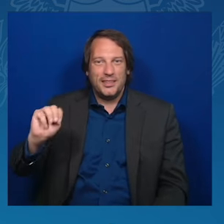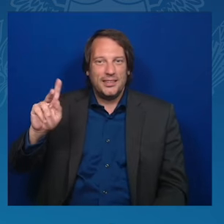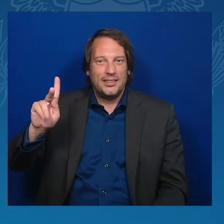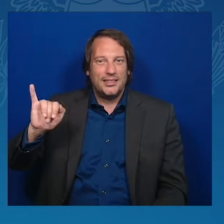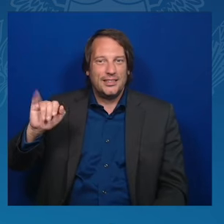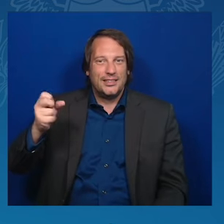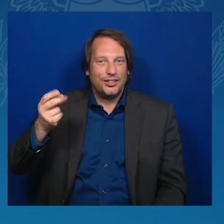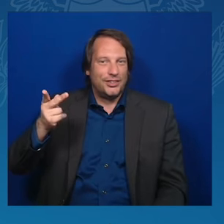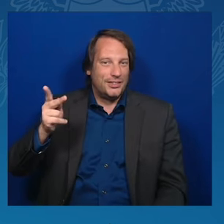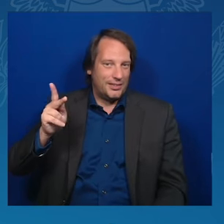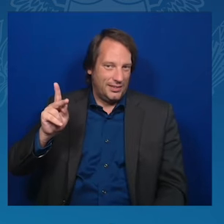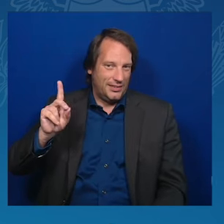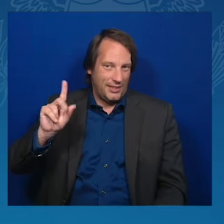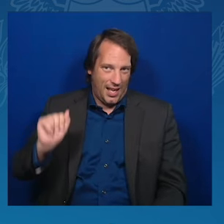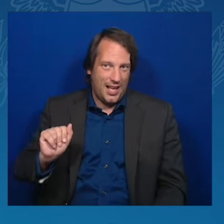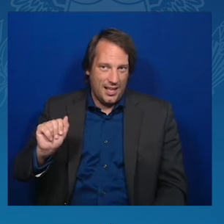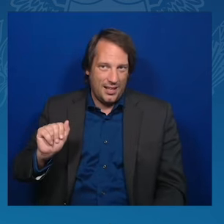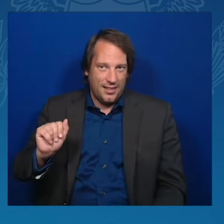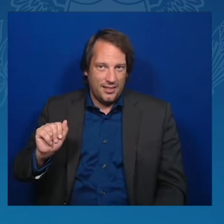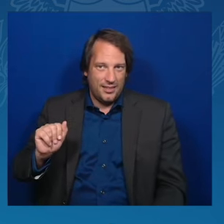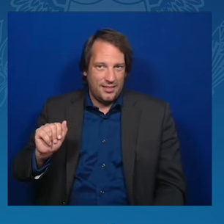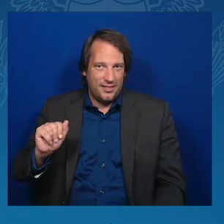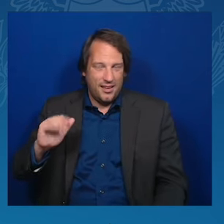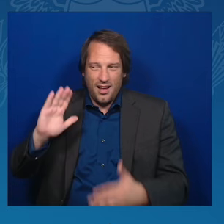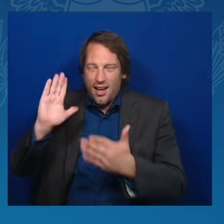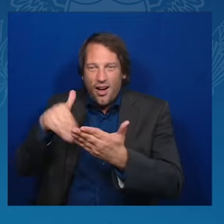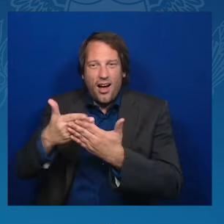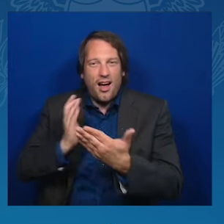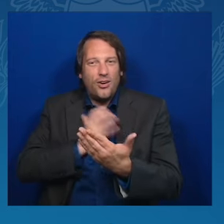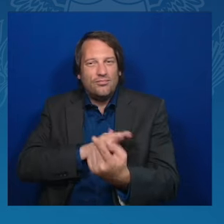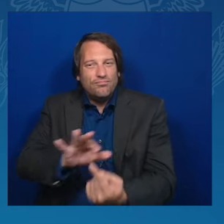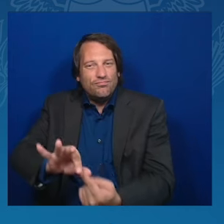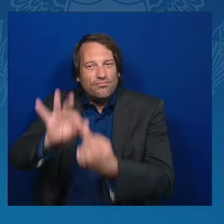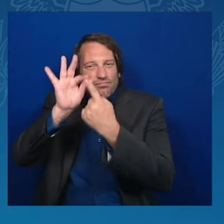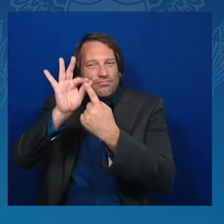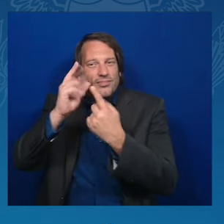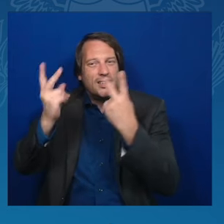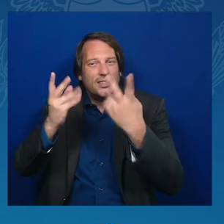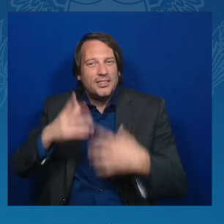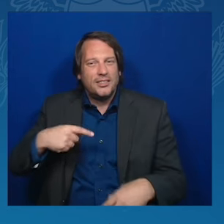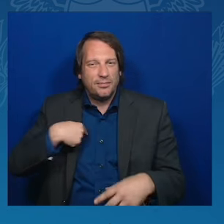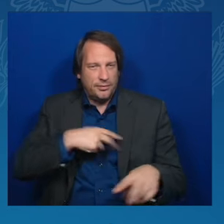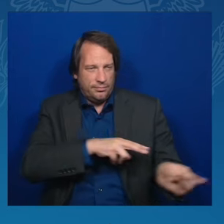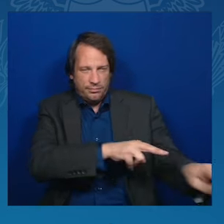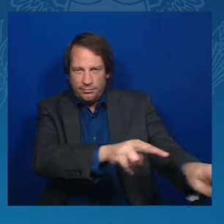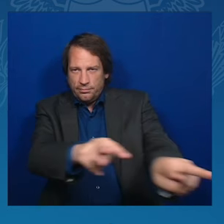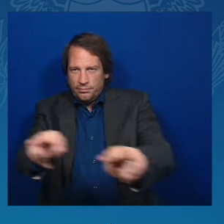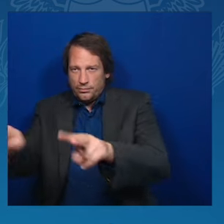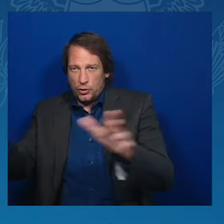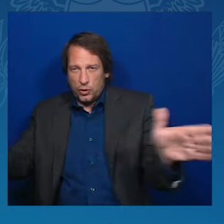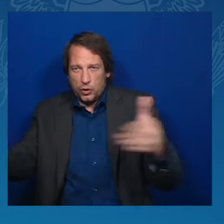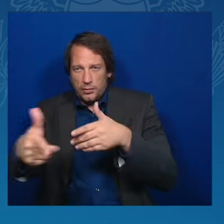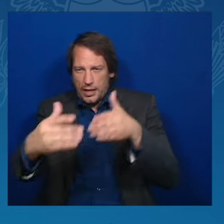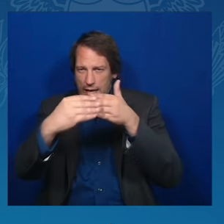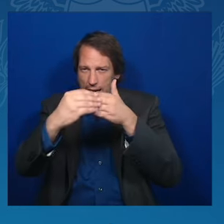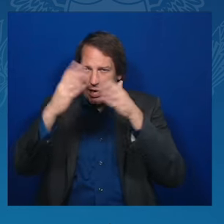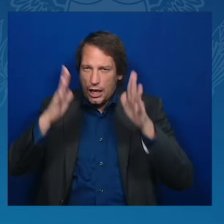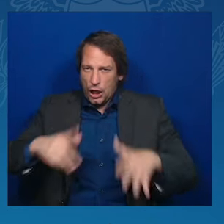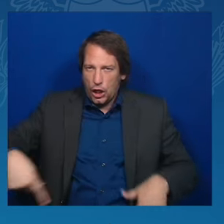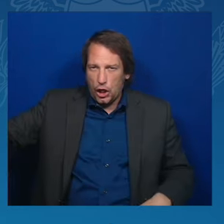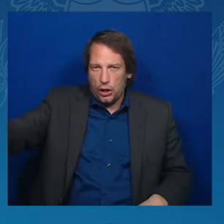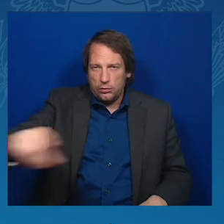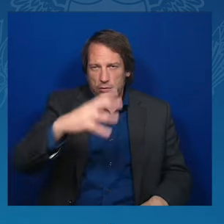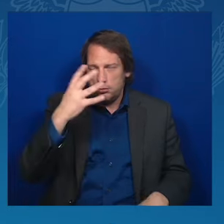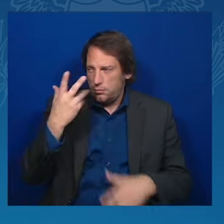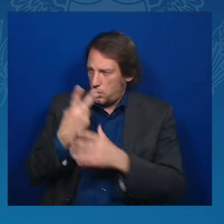distinguished guests. I look around this room and I see extraordinary leaders of our two countries who are doing so much to lay the